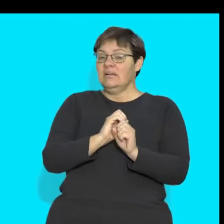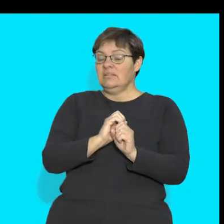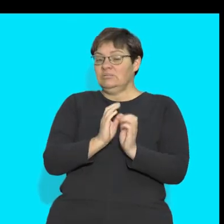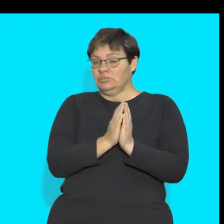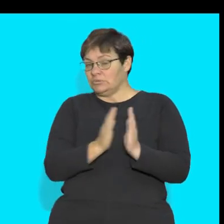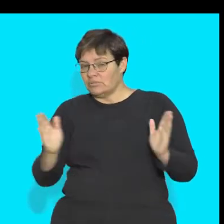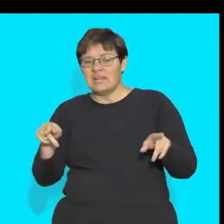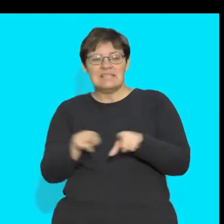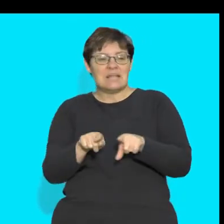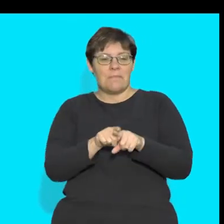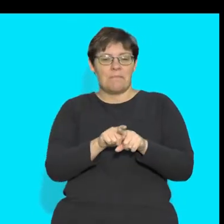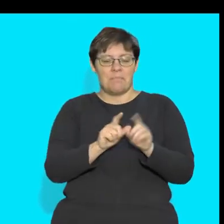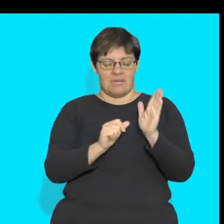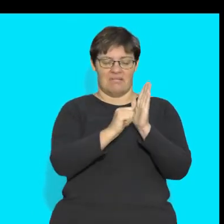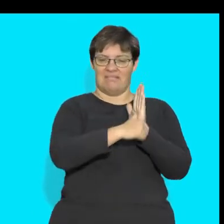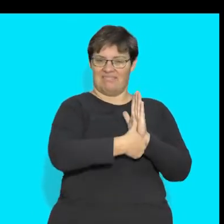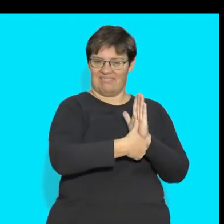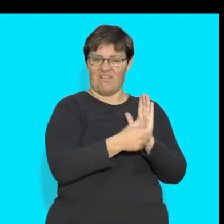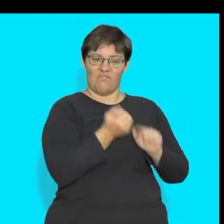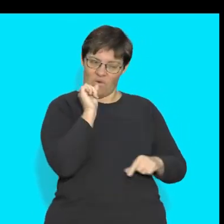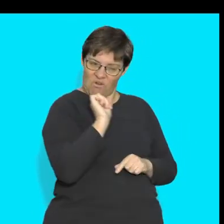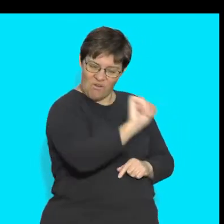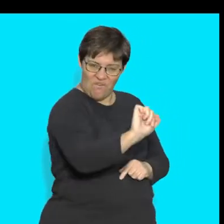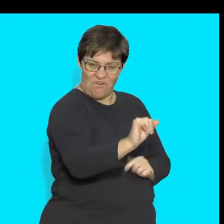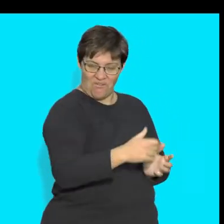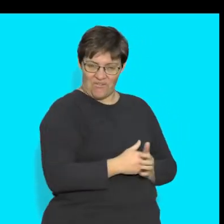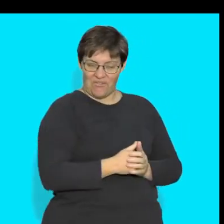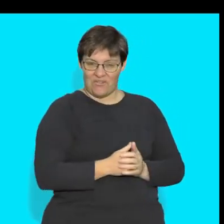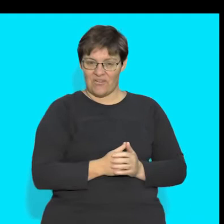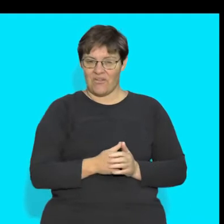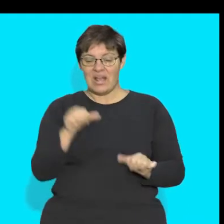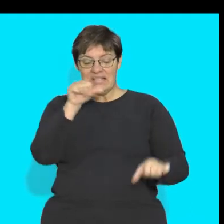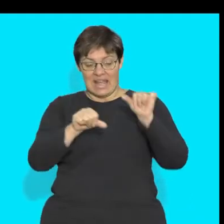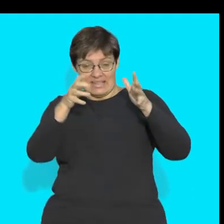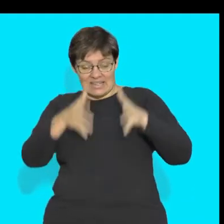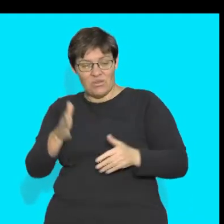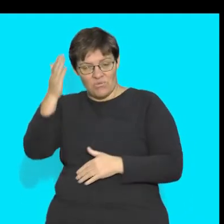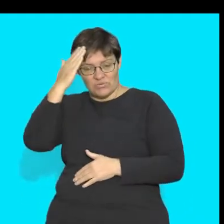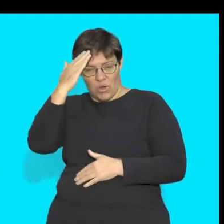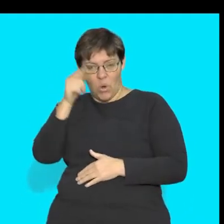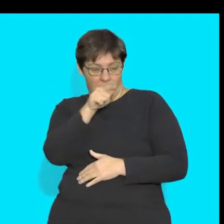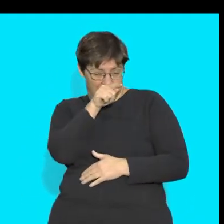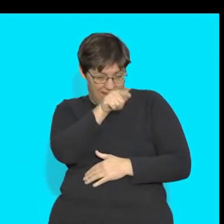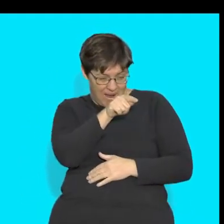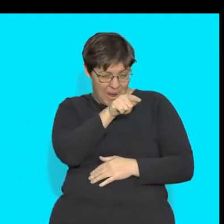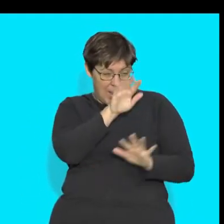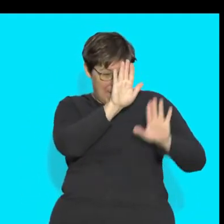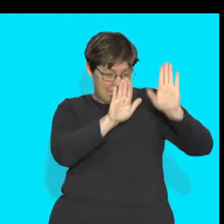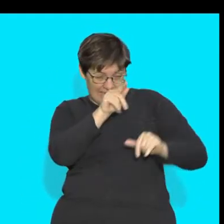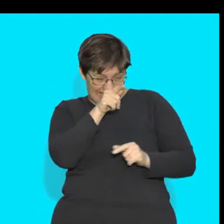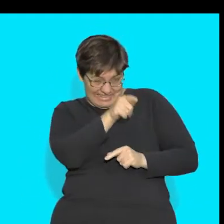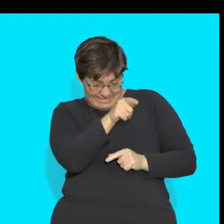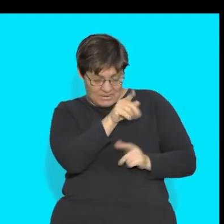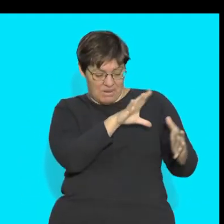like a fingerprint for an element. Scientists know if they get a specific